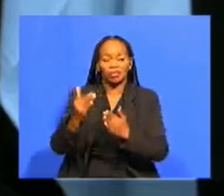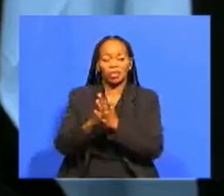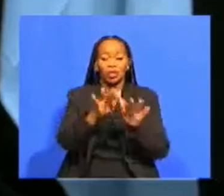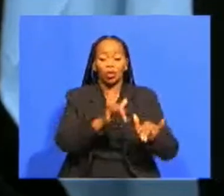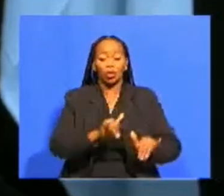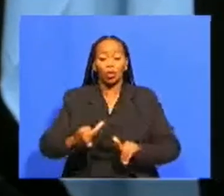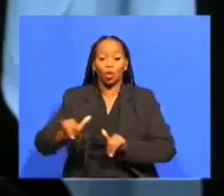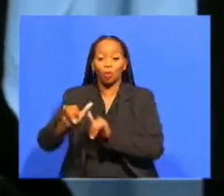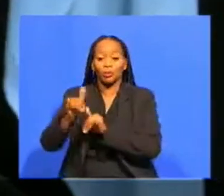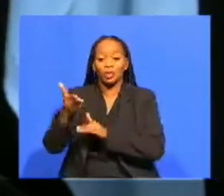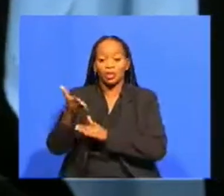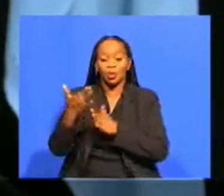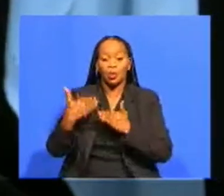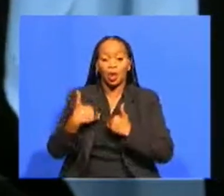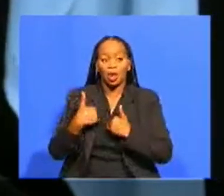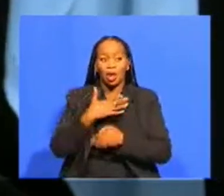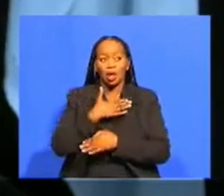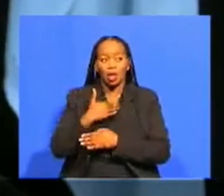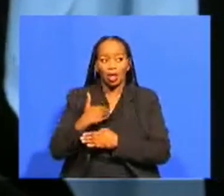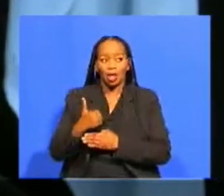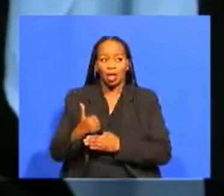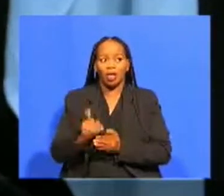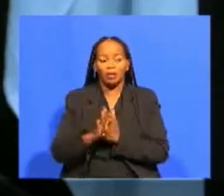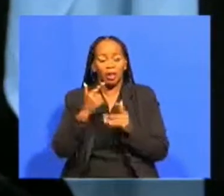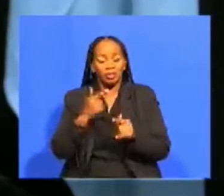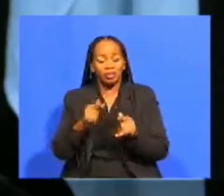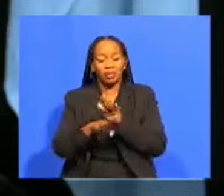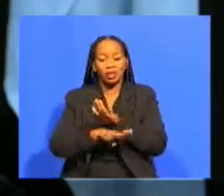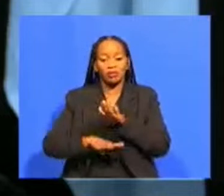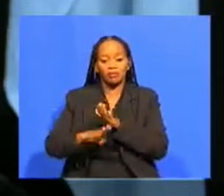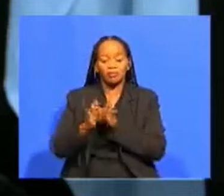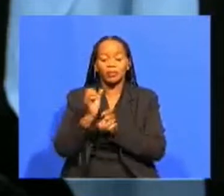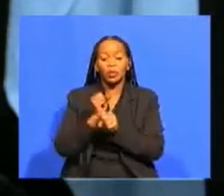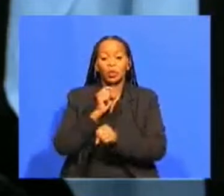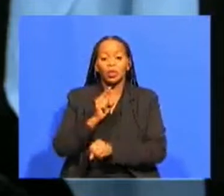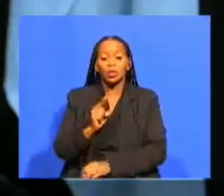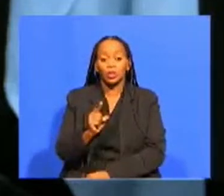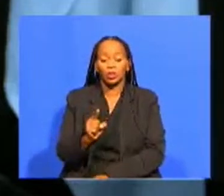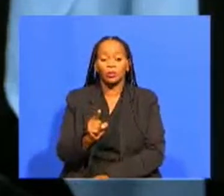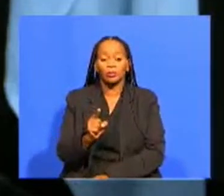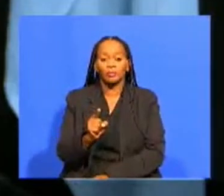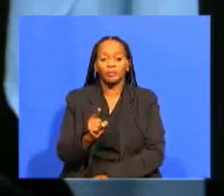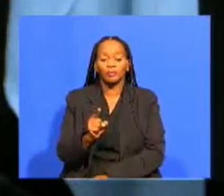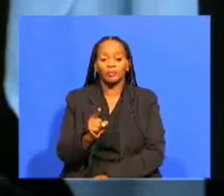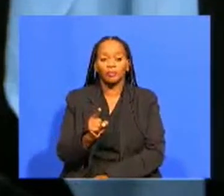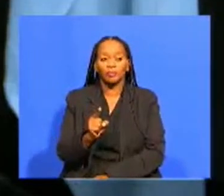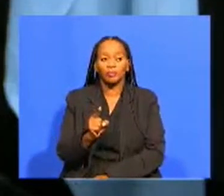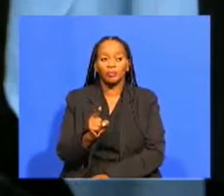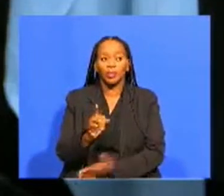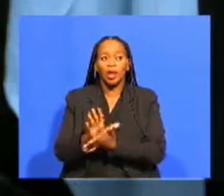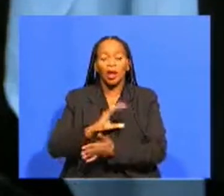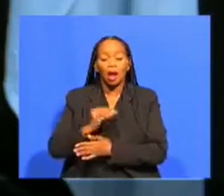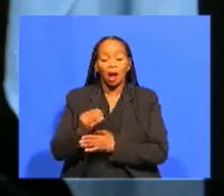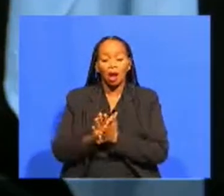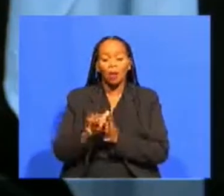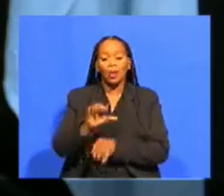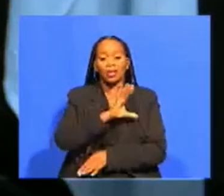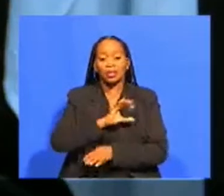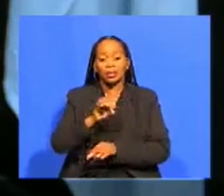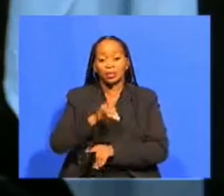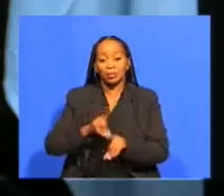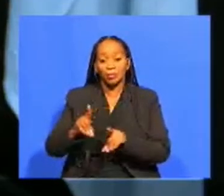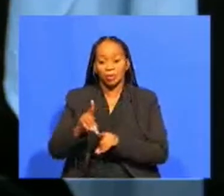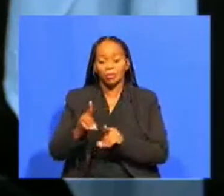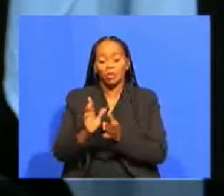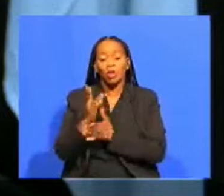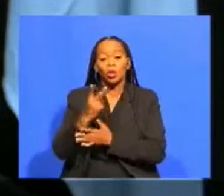here. And the efforts here is basically to ensure that our citizens in each of our